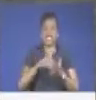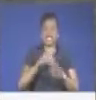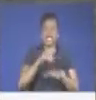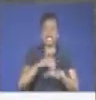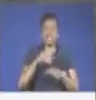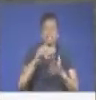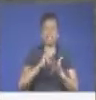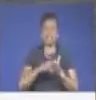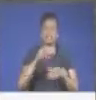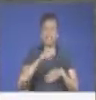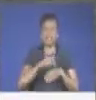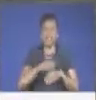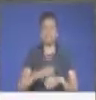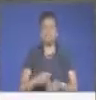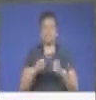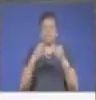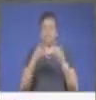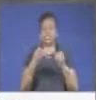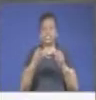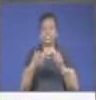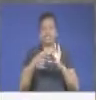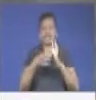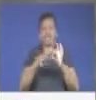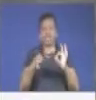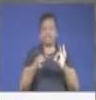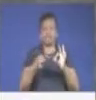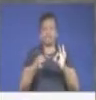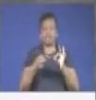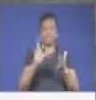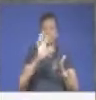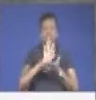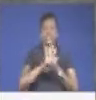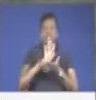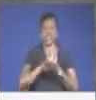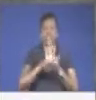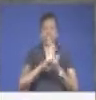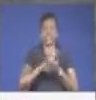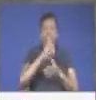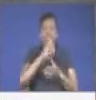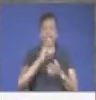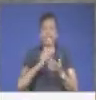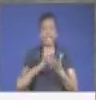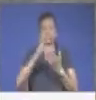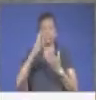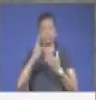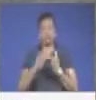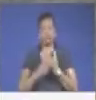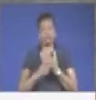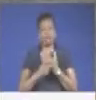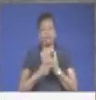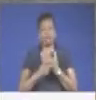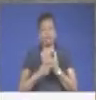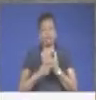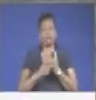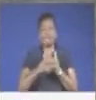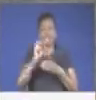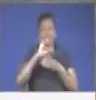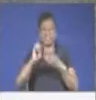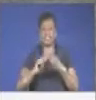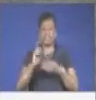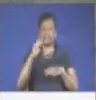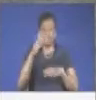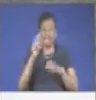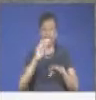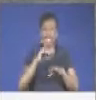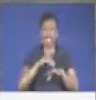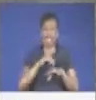ended at age 12, and we found the void on the western part of the island in terms of some of the older kids being able to find a suitable club